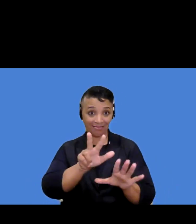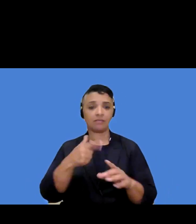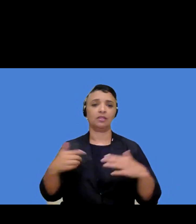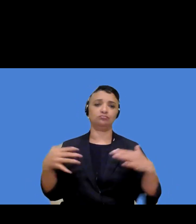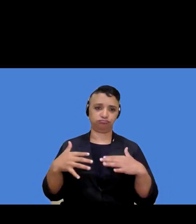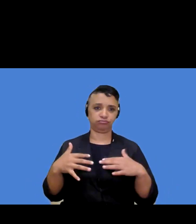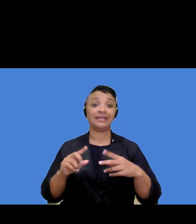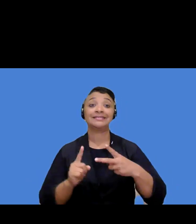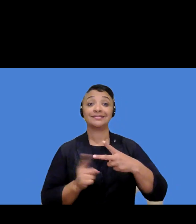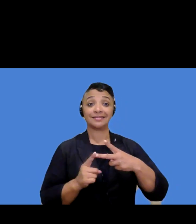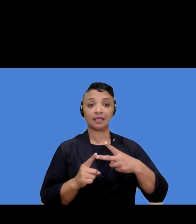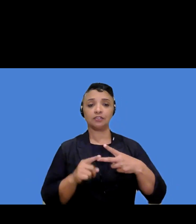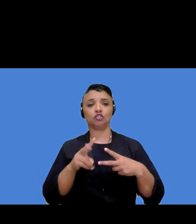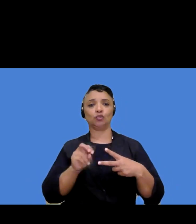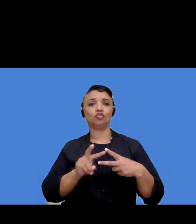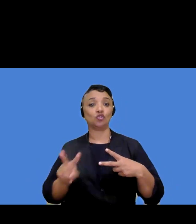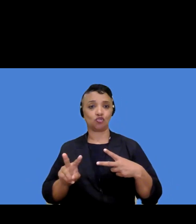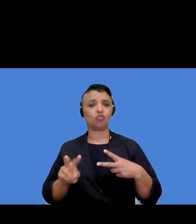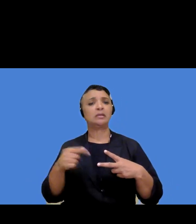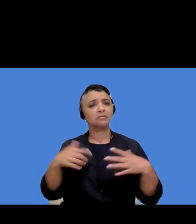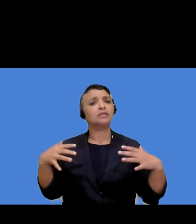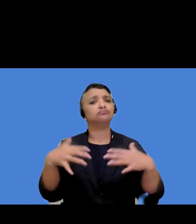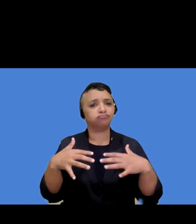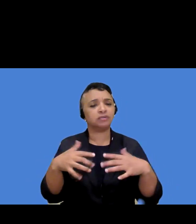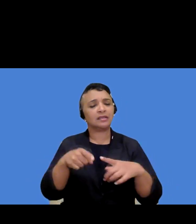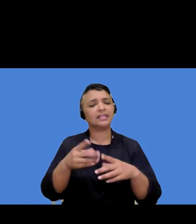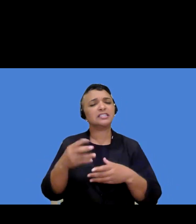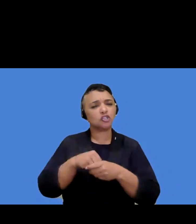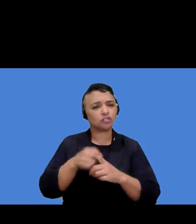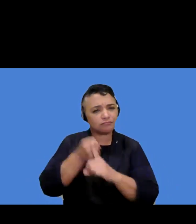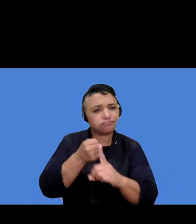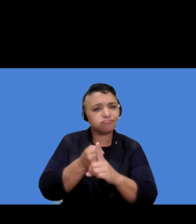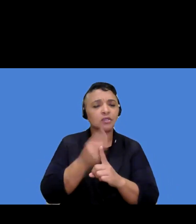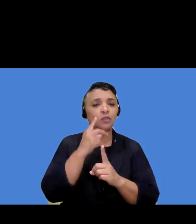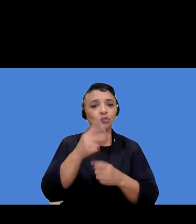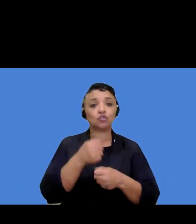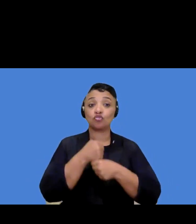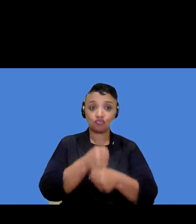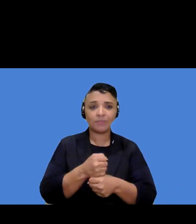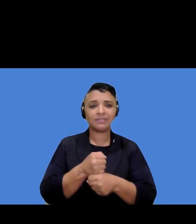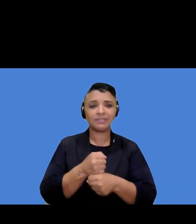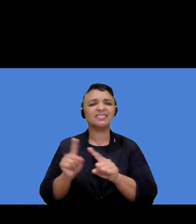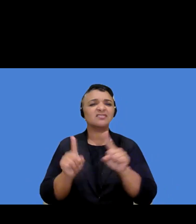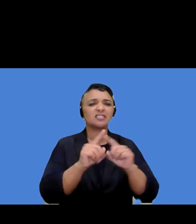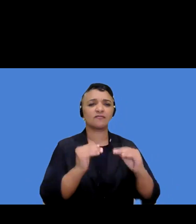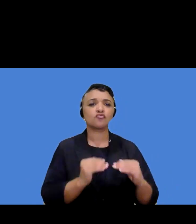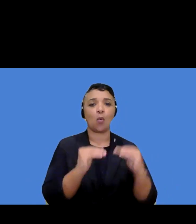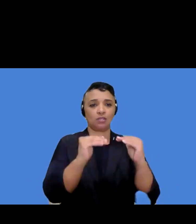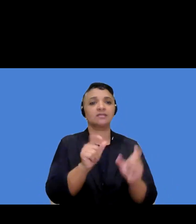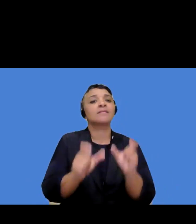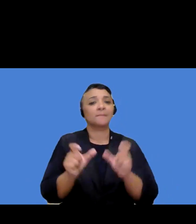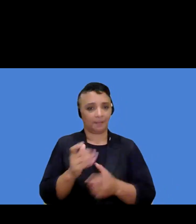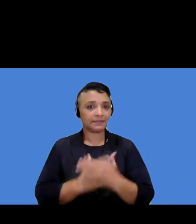in 2022, with the issues of collective campaign representing on behalf of organization of people with